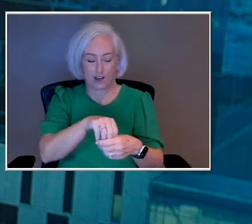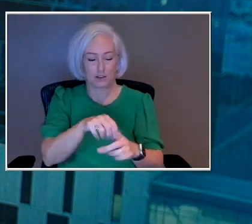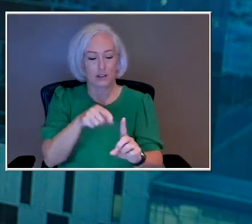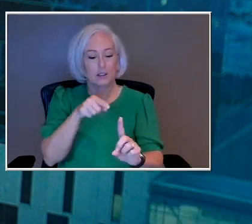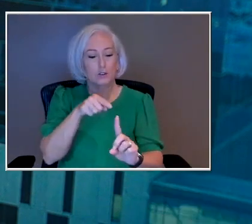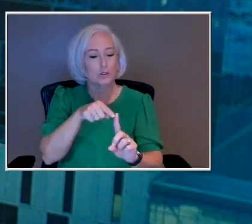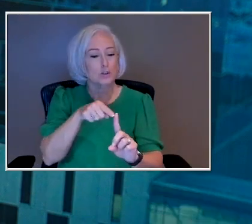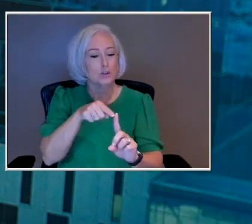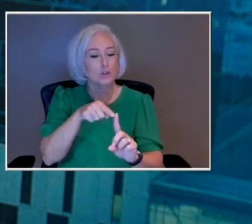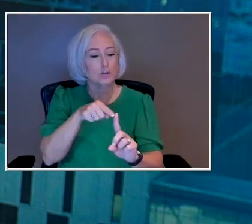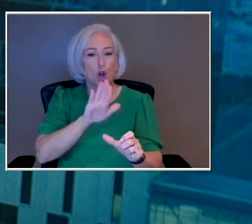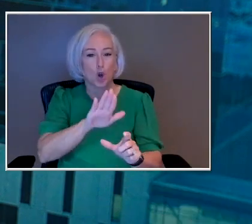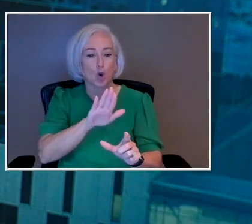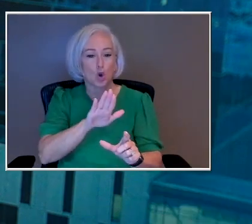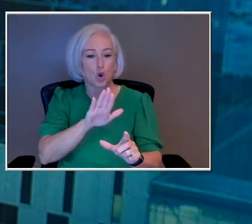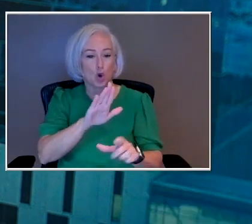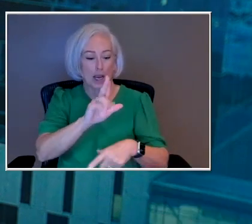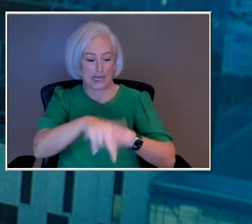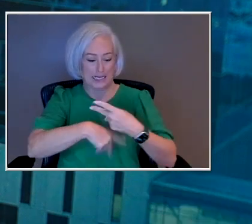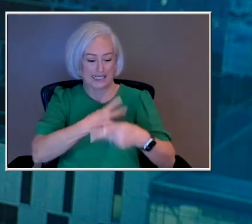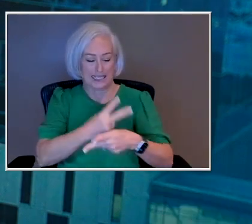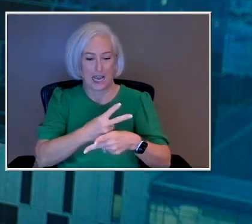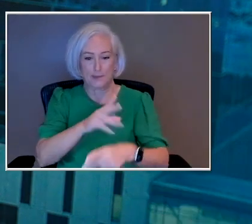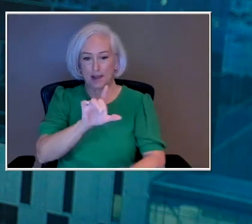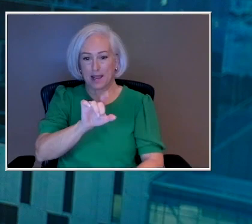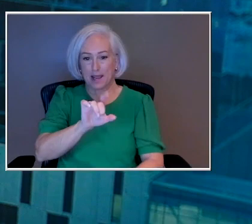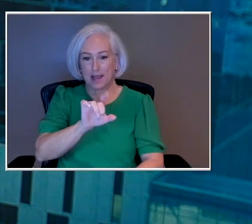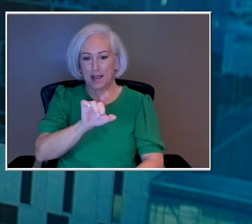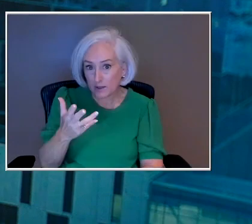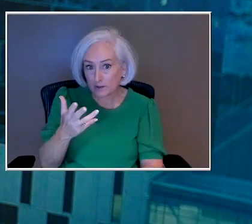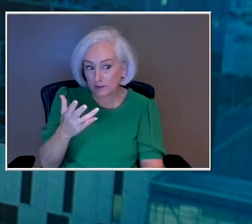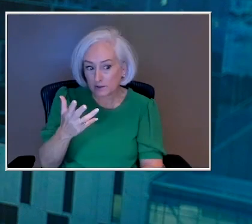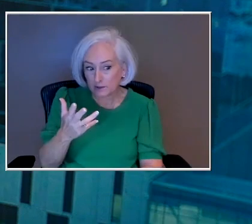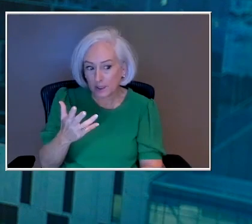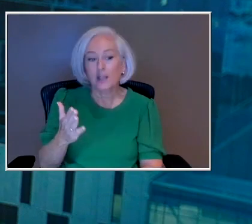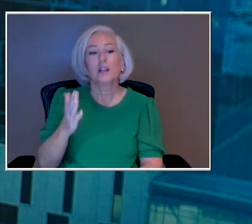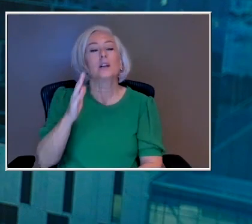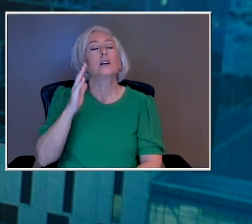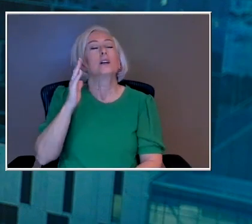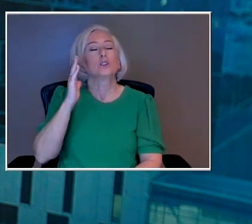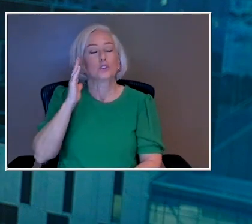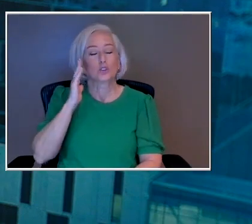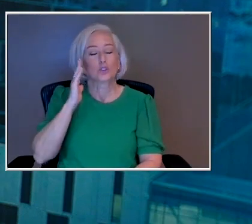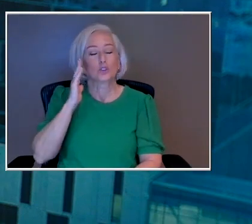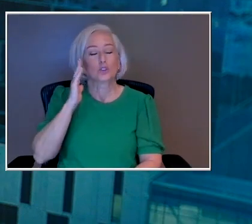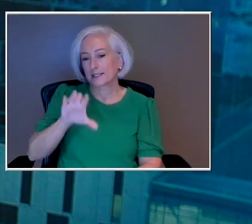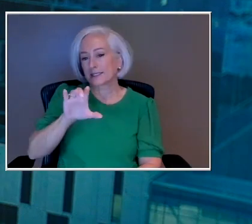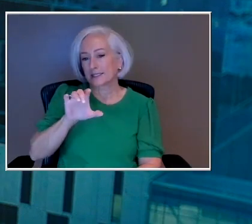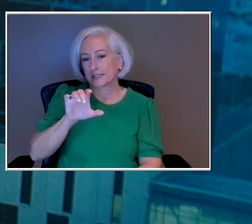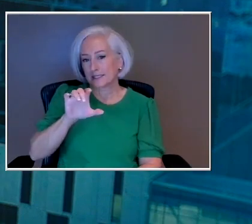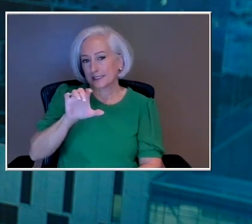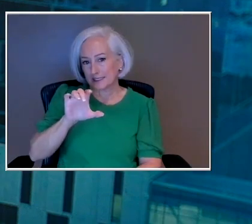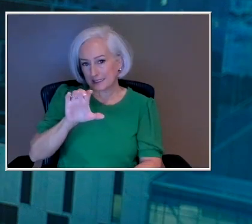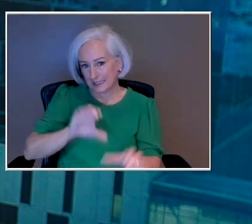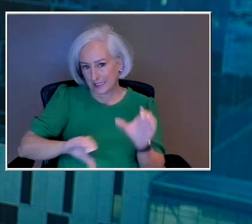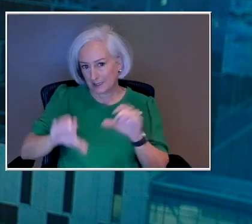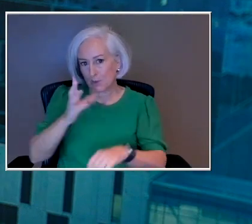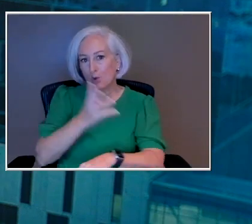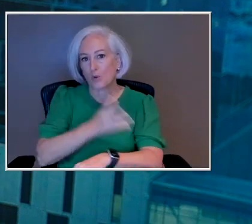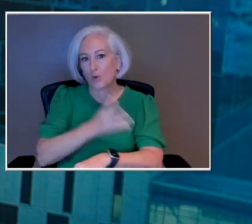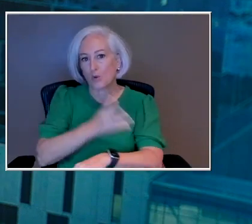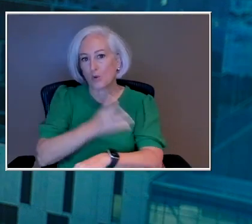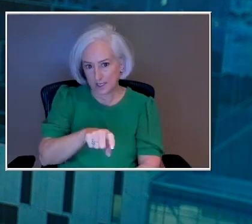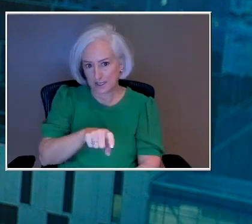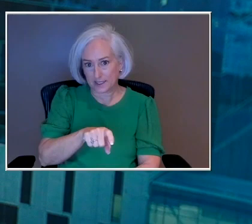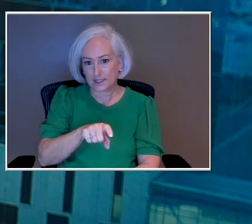personality type. And based on that, we knew that she needed chemotherapy. And we have targeted therapies that are involved with that specifically for her,